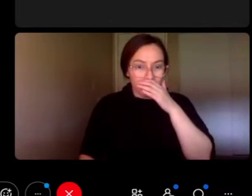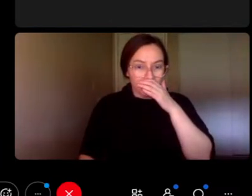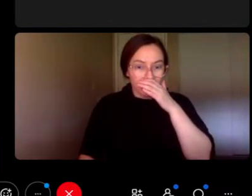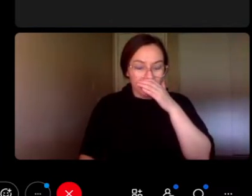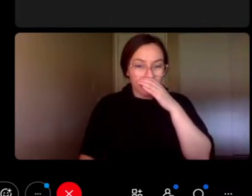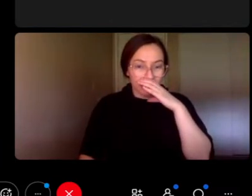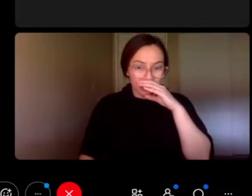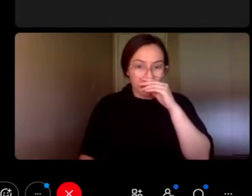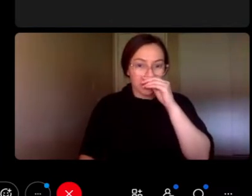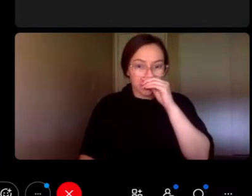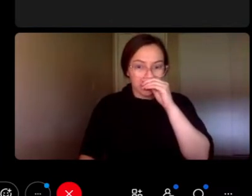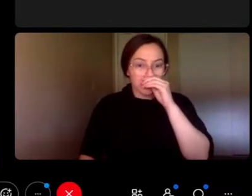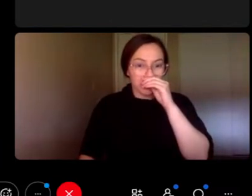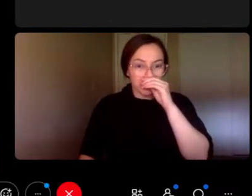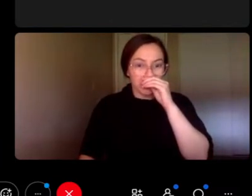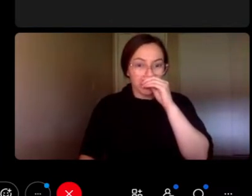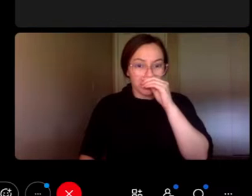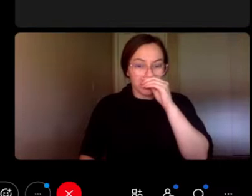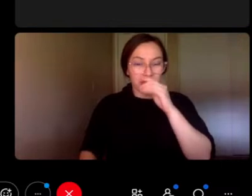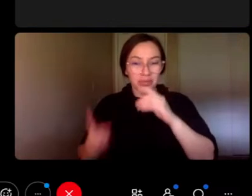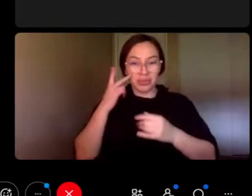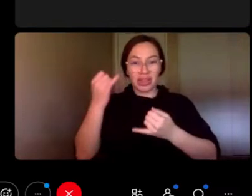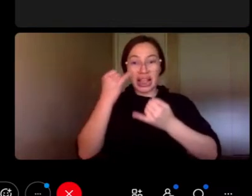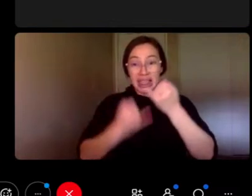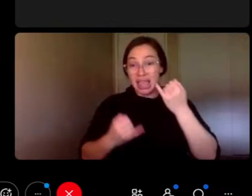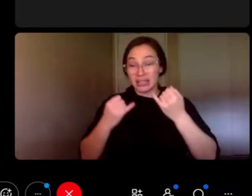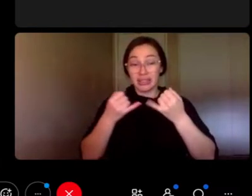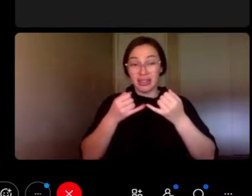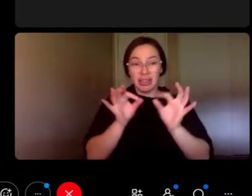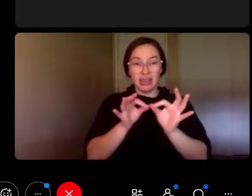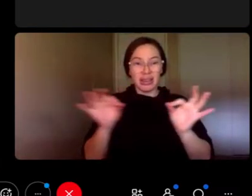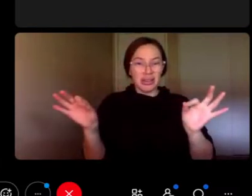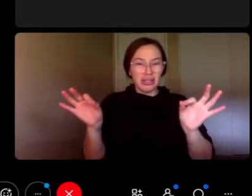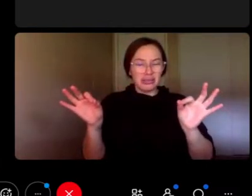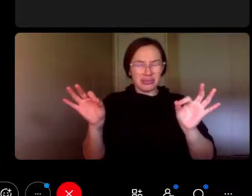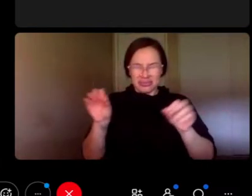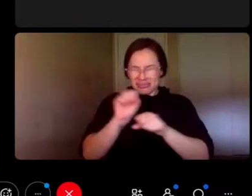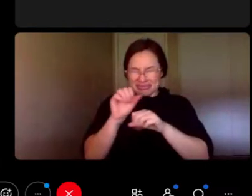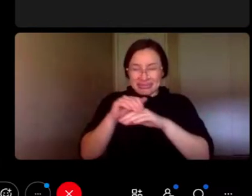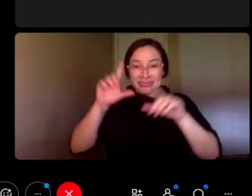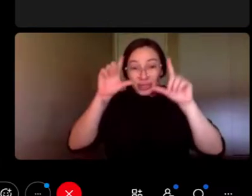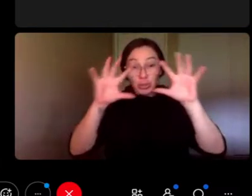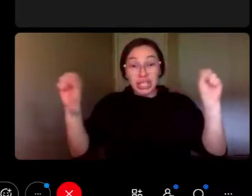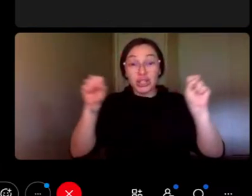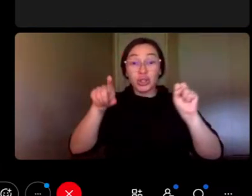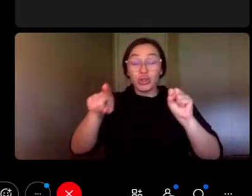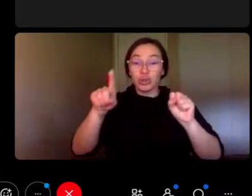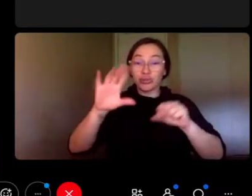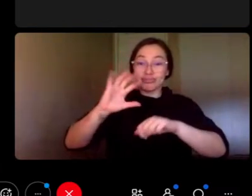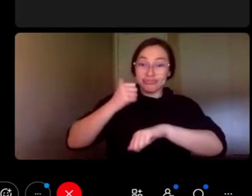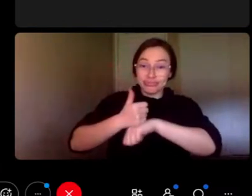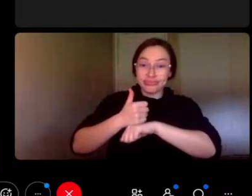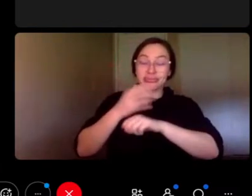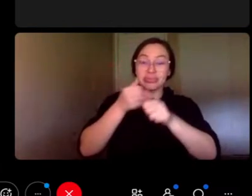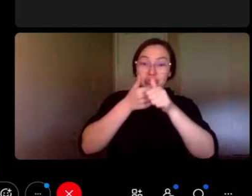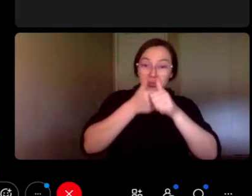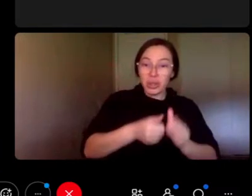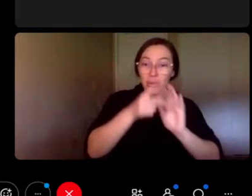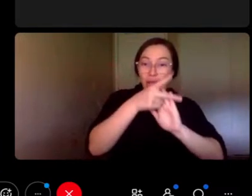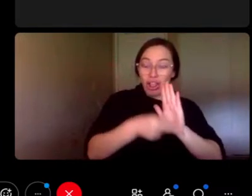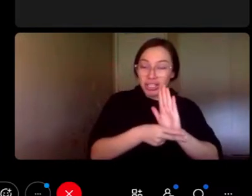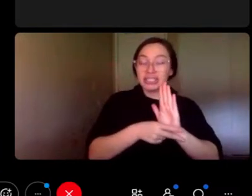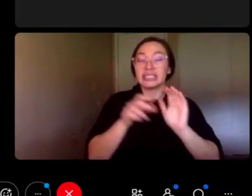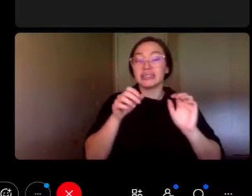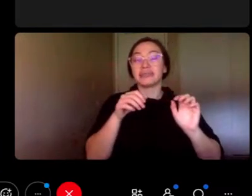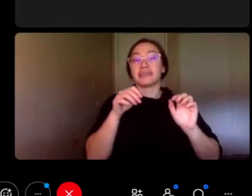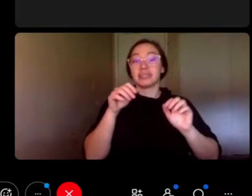But you'll see that last line. So it's working with the superintendent. You adopt the board. You adopt the policies and standards. Your